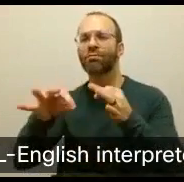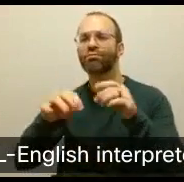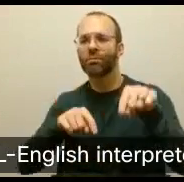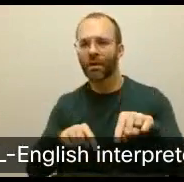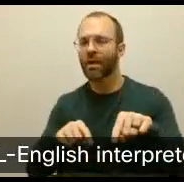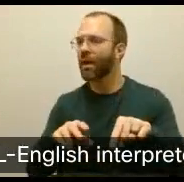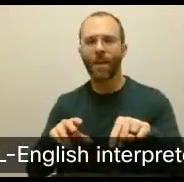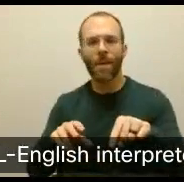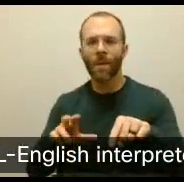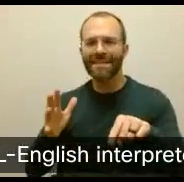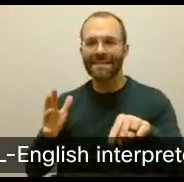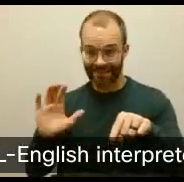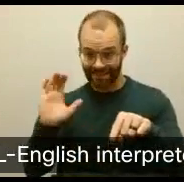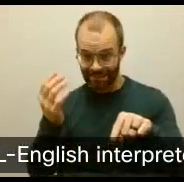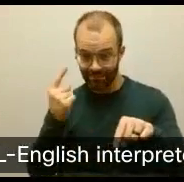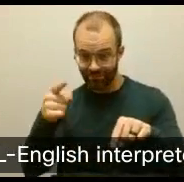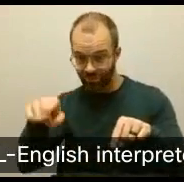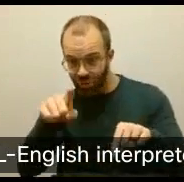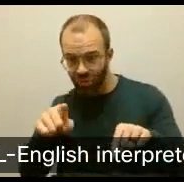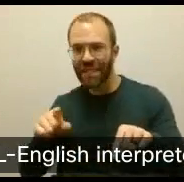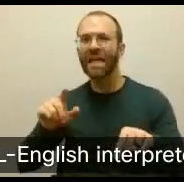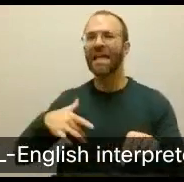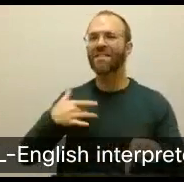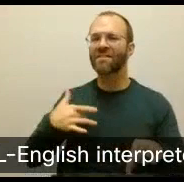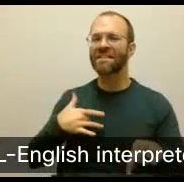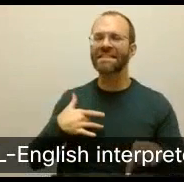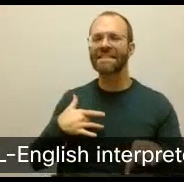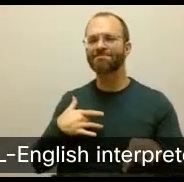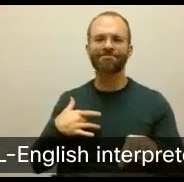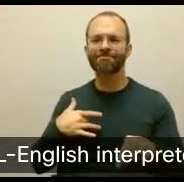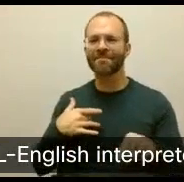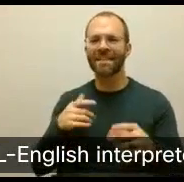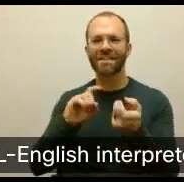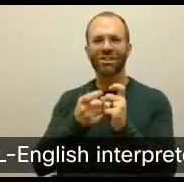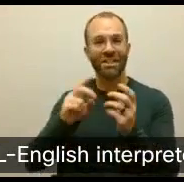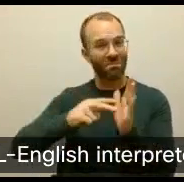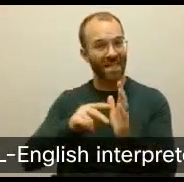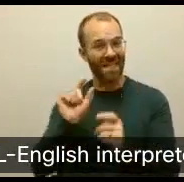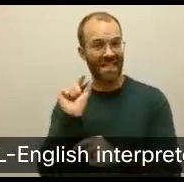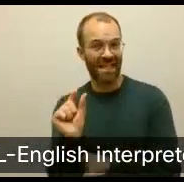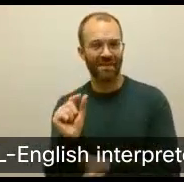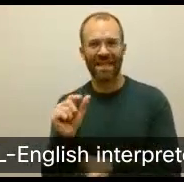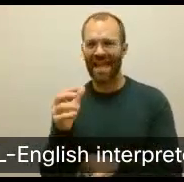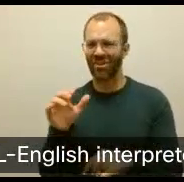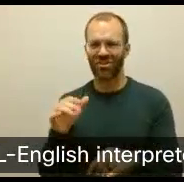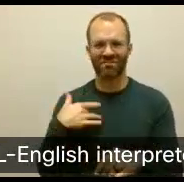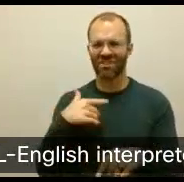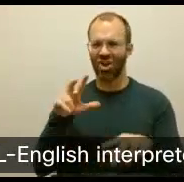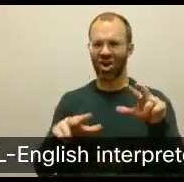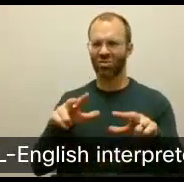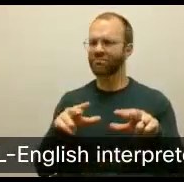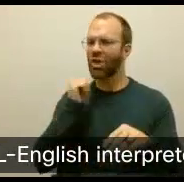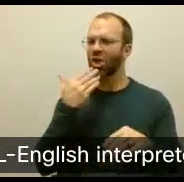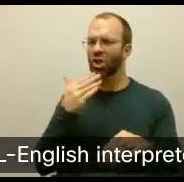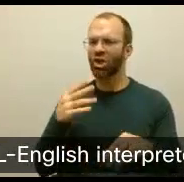I'm wondering how that sounds to you. It kind of changes the meaning of the sentence, and it also sounds rather awkward. So it's not a good word